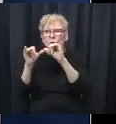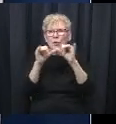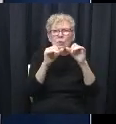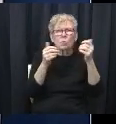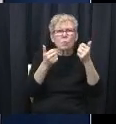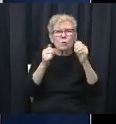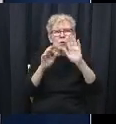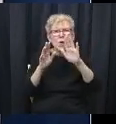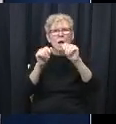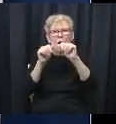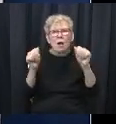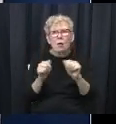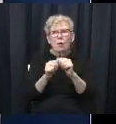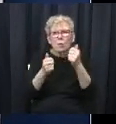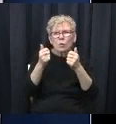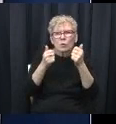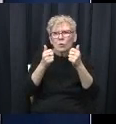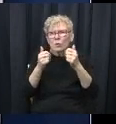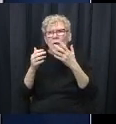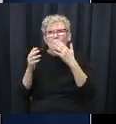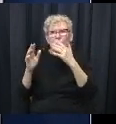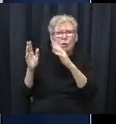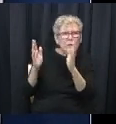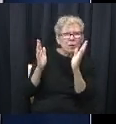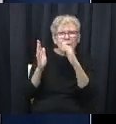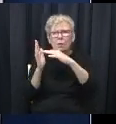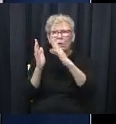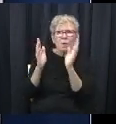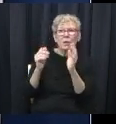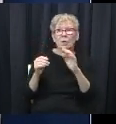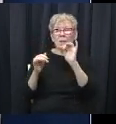can sustain a lot greater degree of